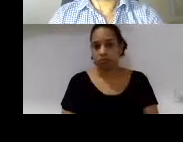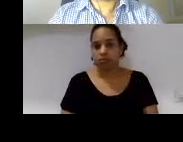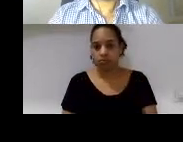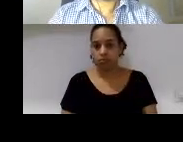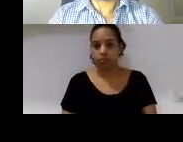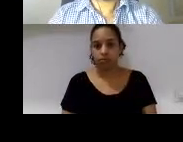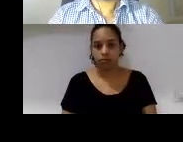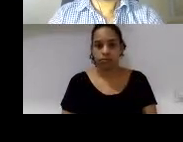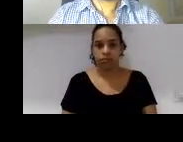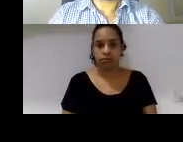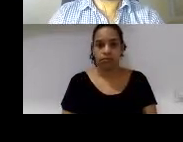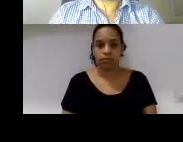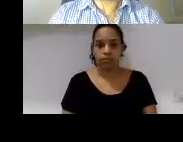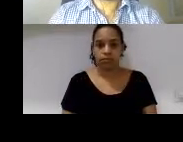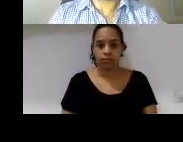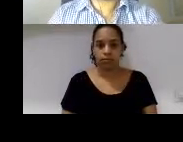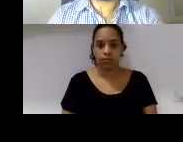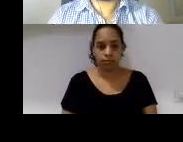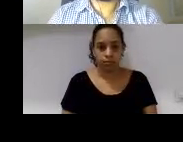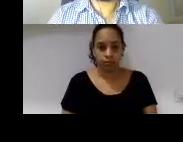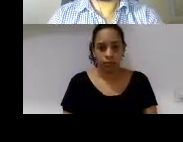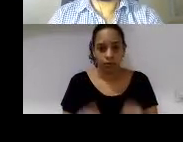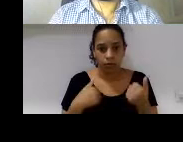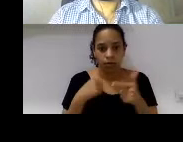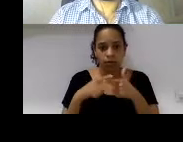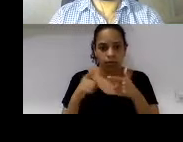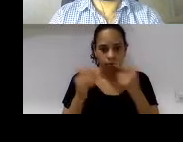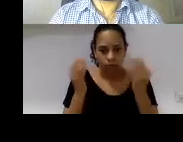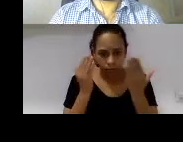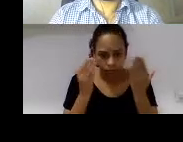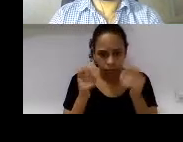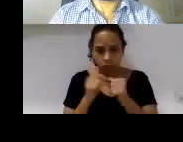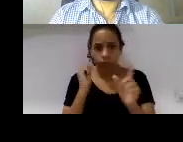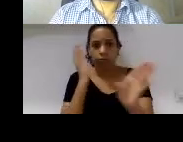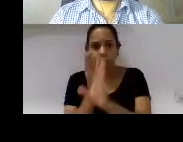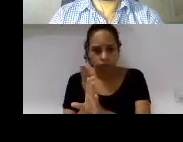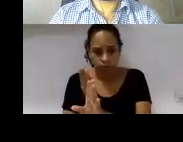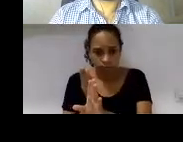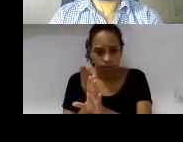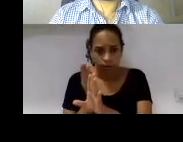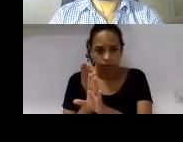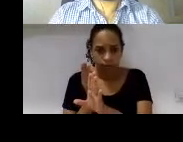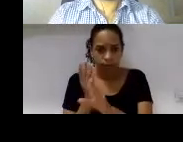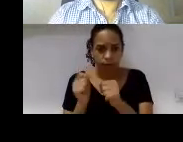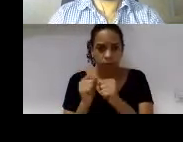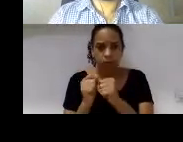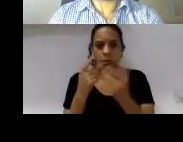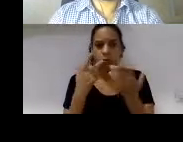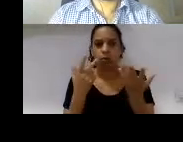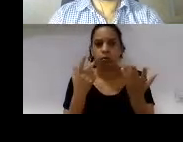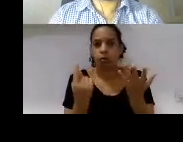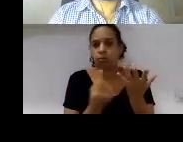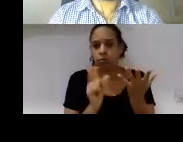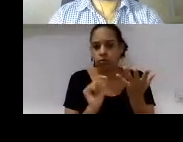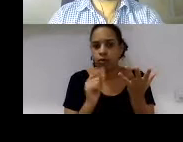this. Begriffen means to grasp, right? And the word for concept is der Begriff. To